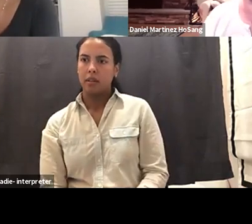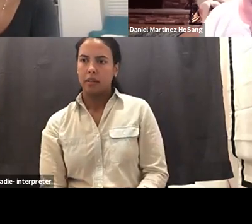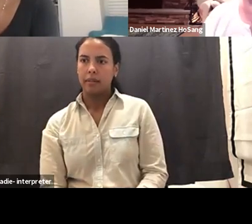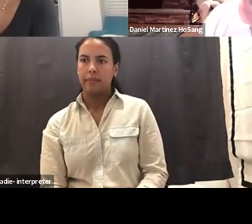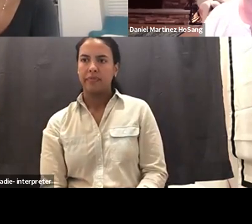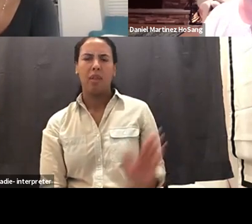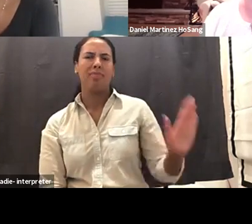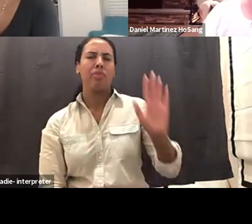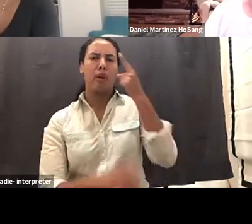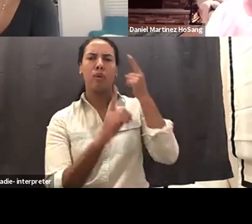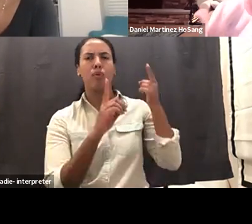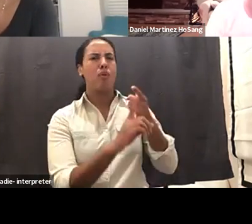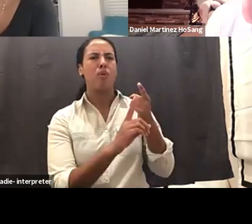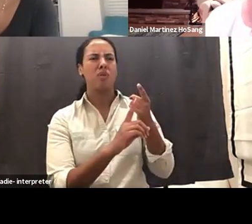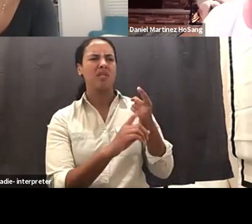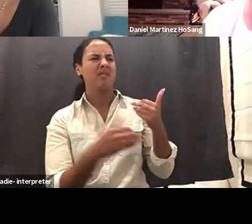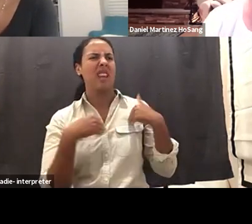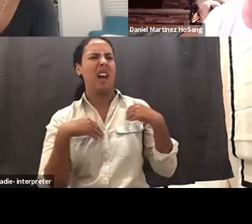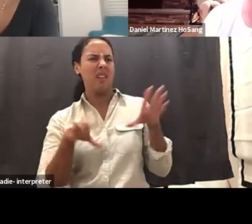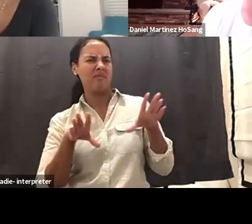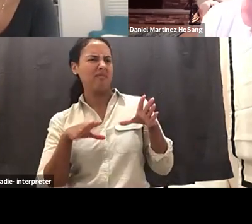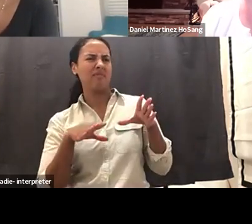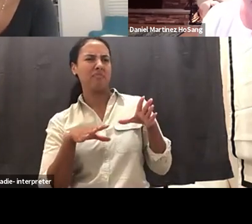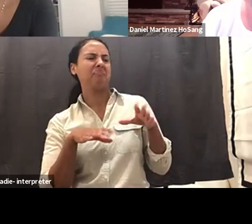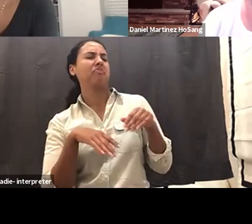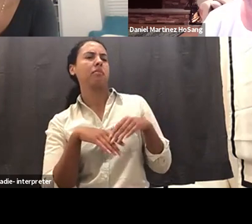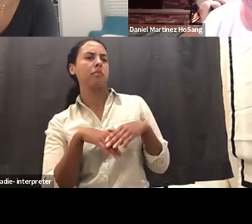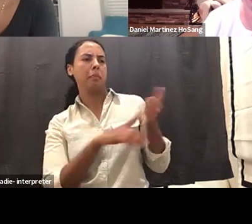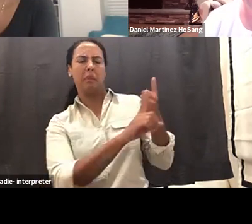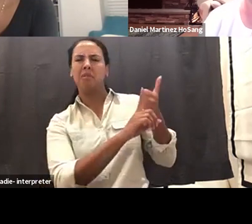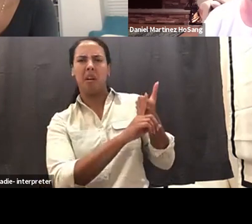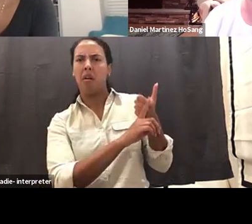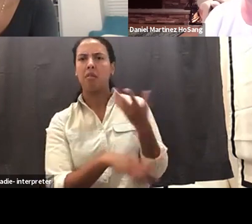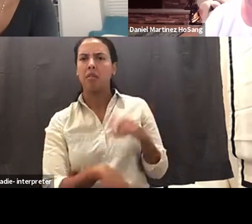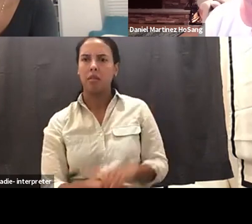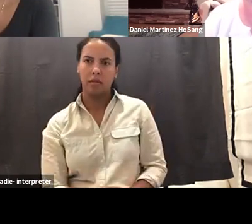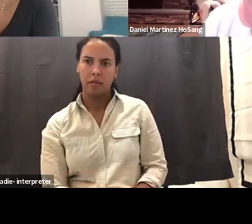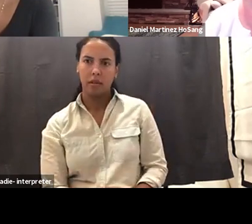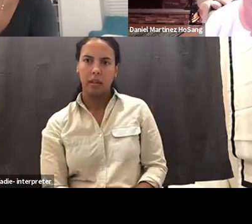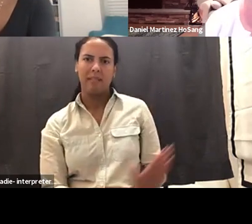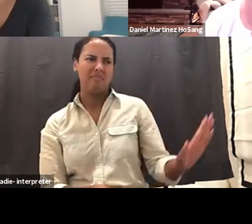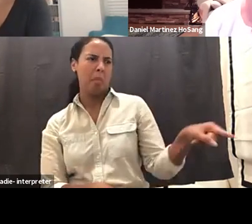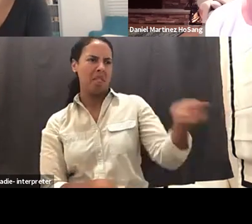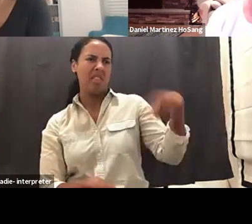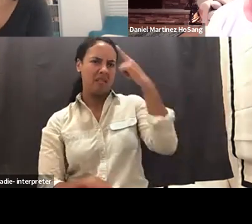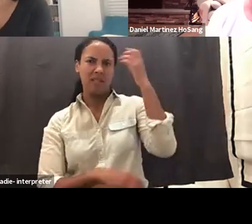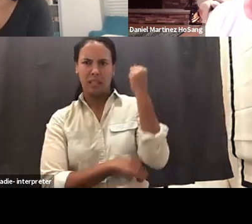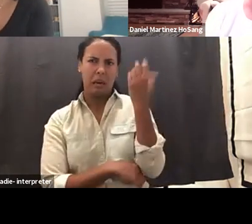Thanks so much. We already have some questions coming in. We encourage listeners to put your questions on the chat or in the